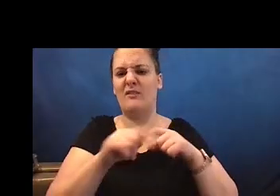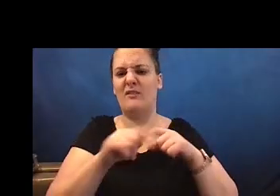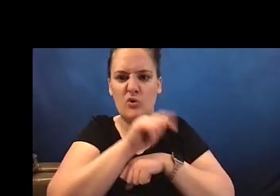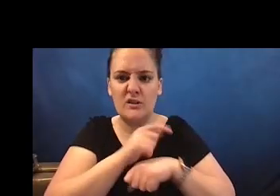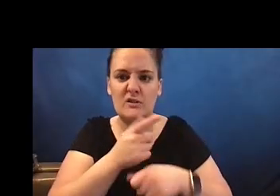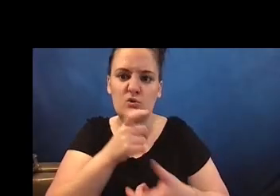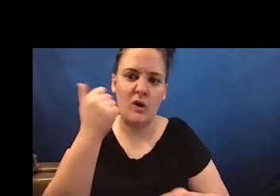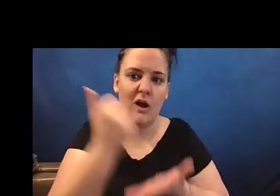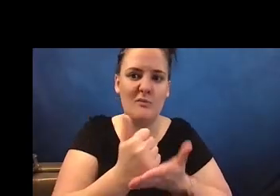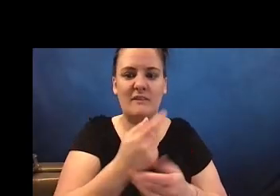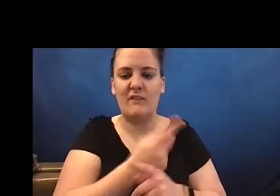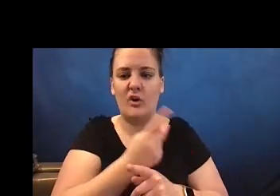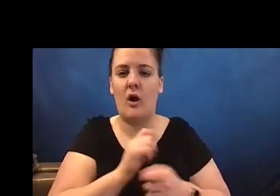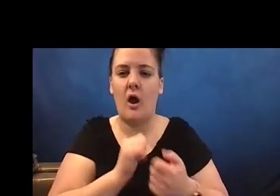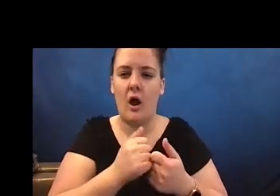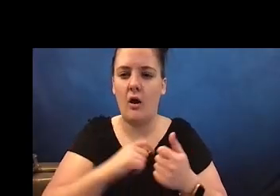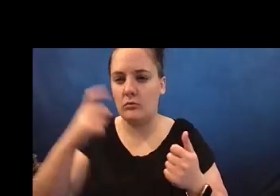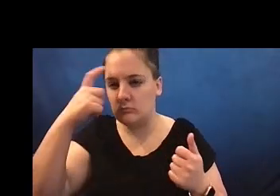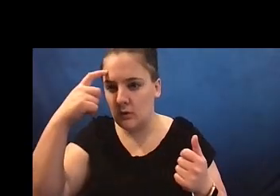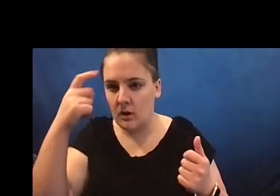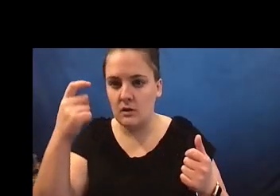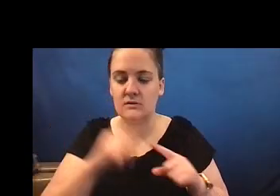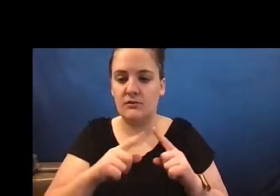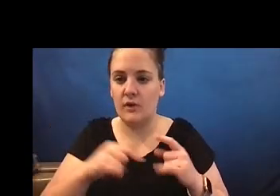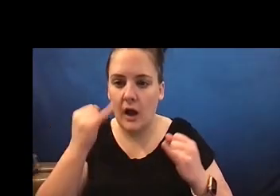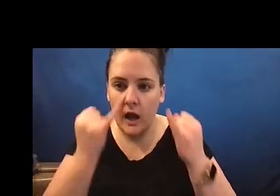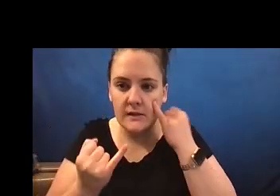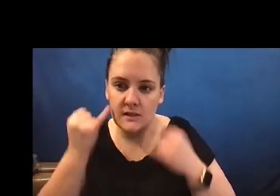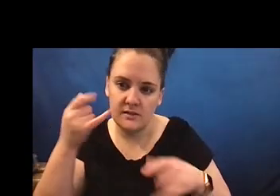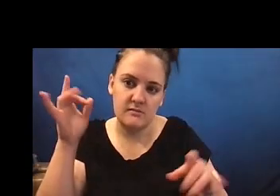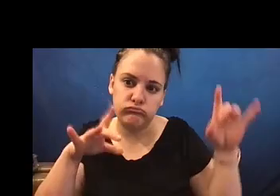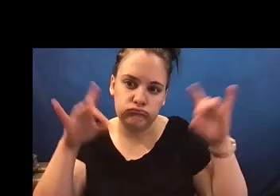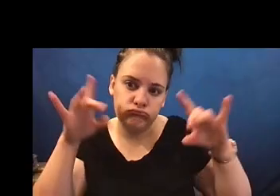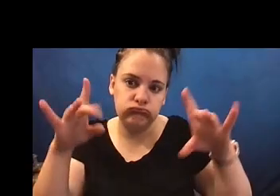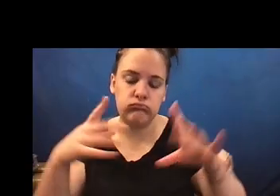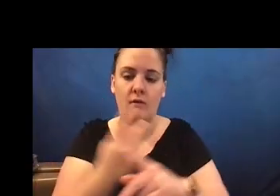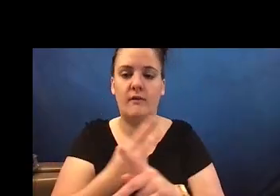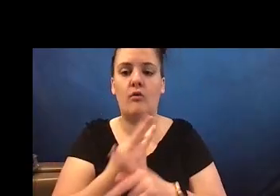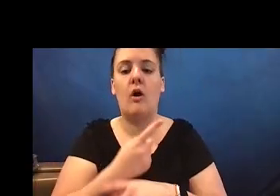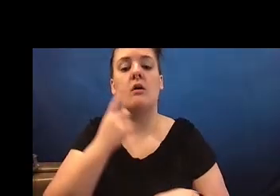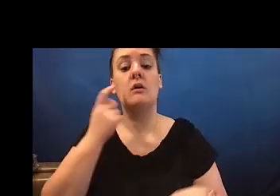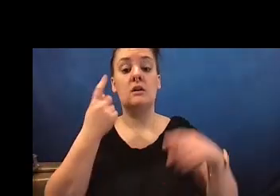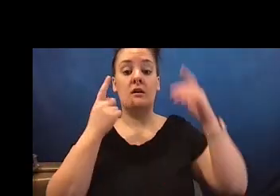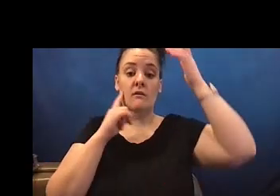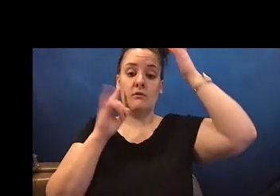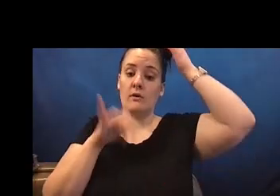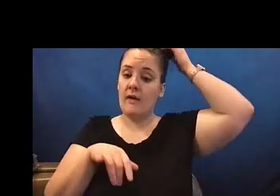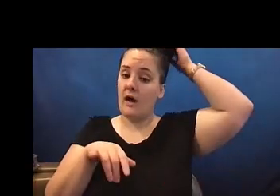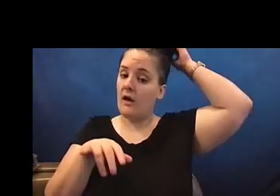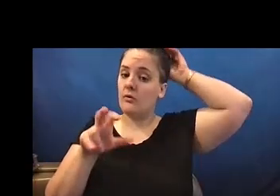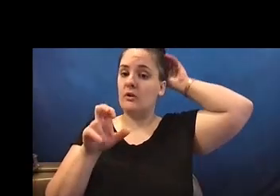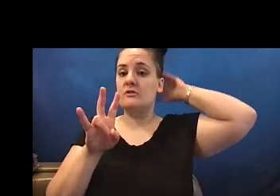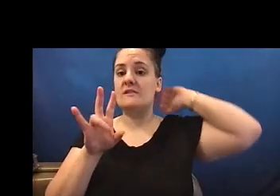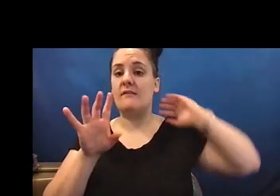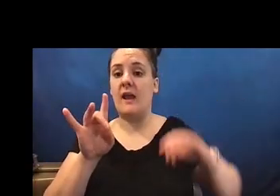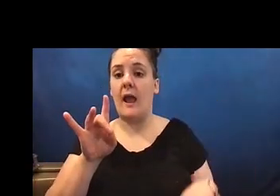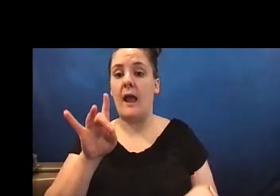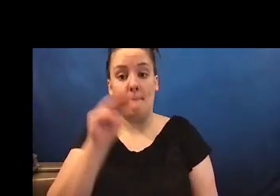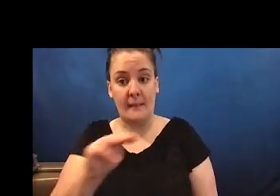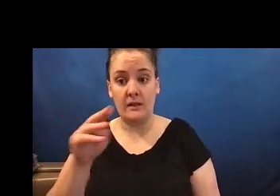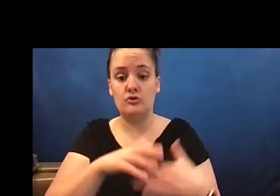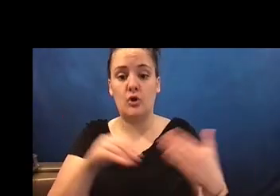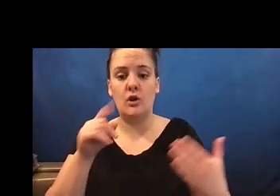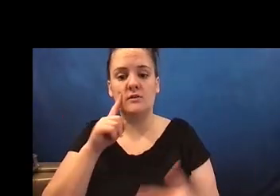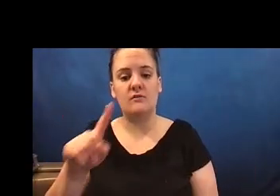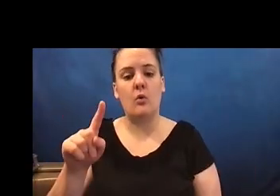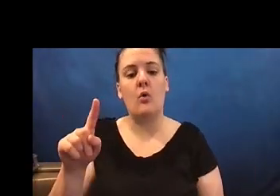How do we bring together all those minds to help us as we have $378 million on the table at CMS for state-directed payments